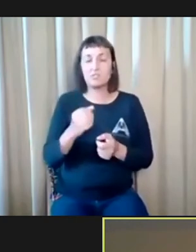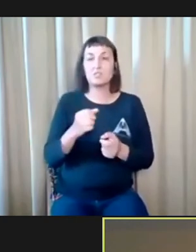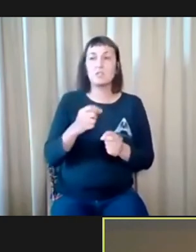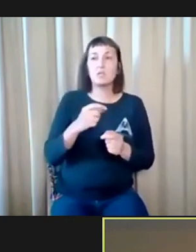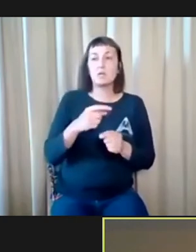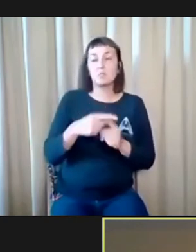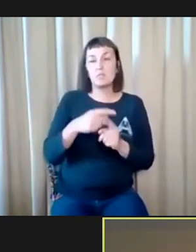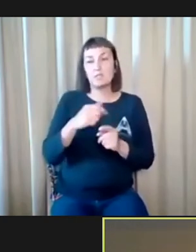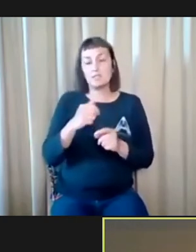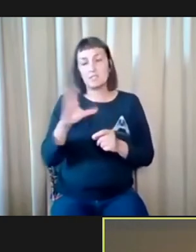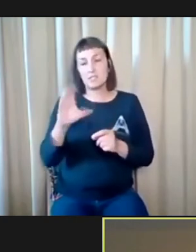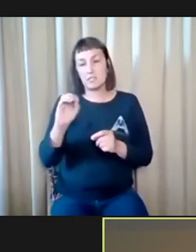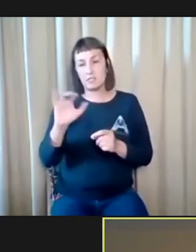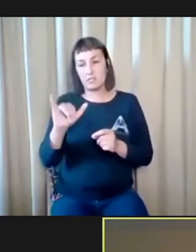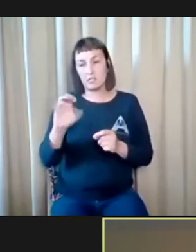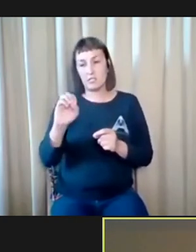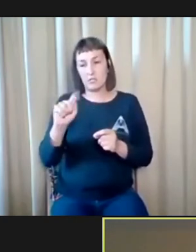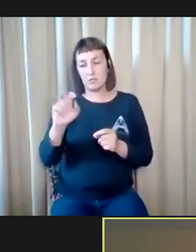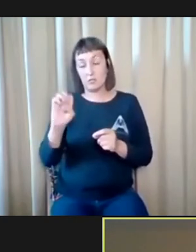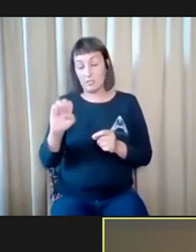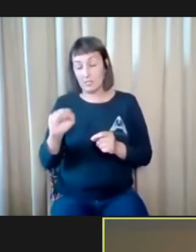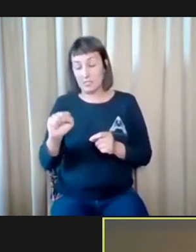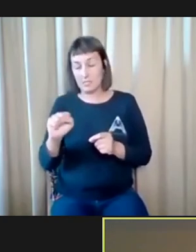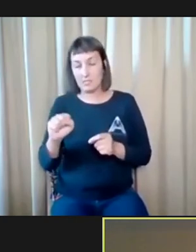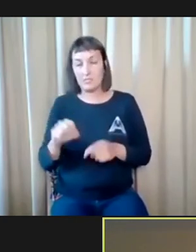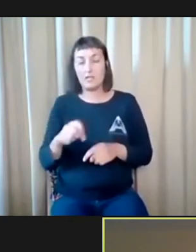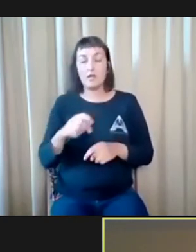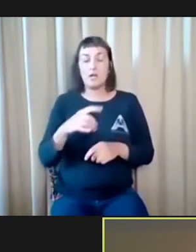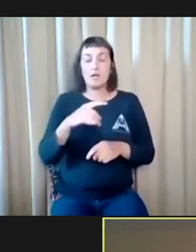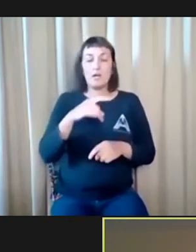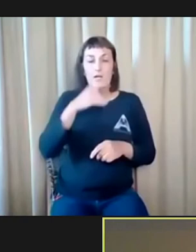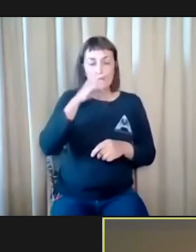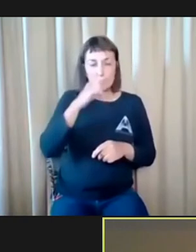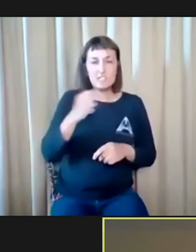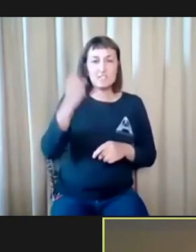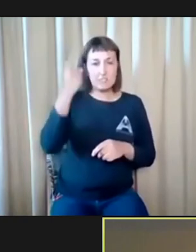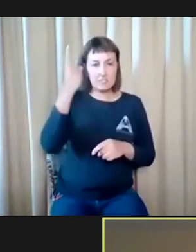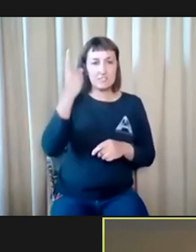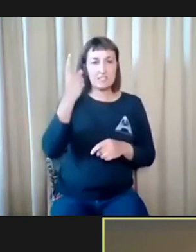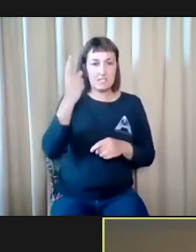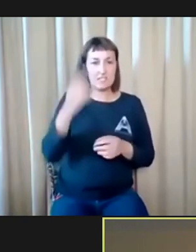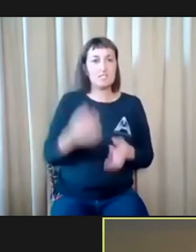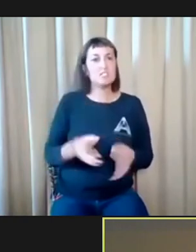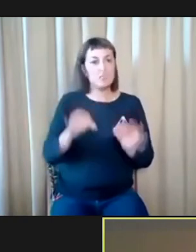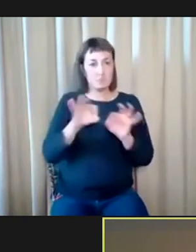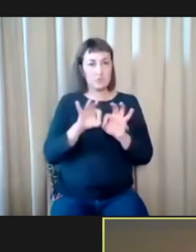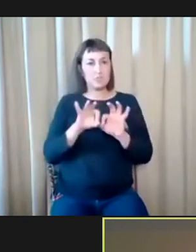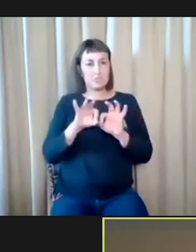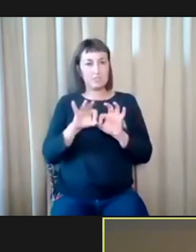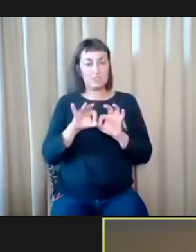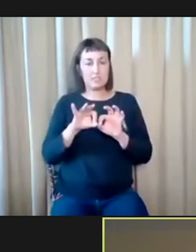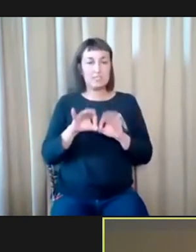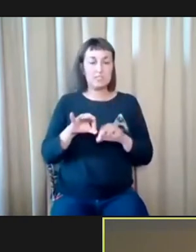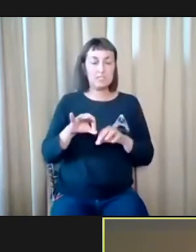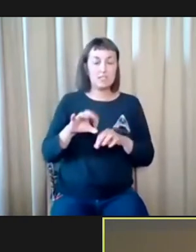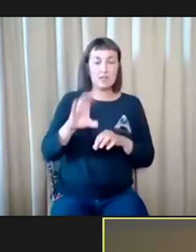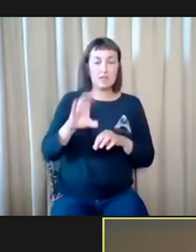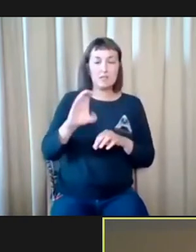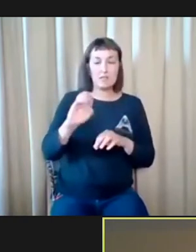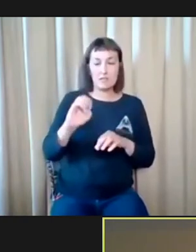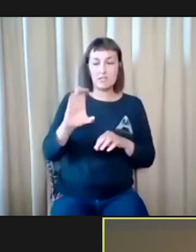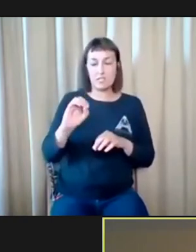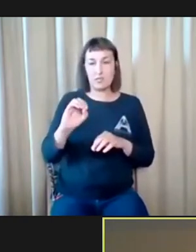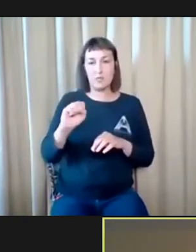kids already get it. They understand how important these species are to healthy ecosystems. And And they